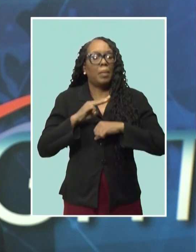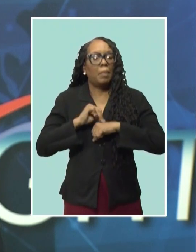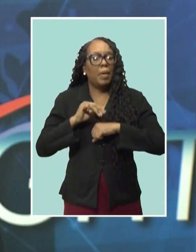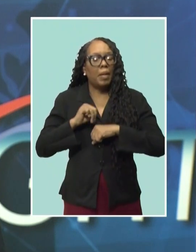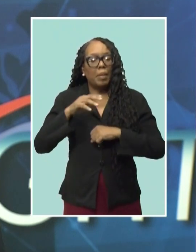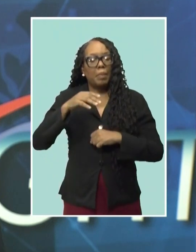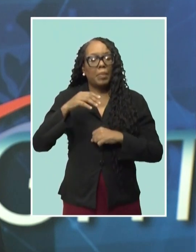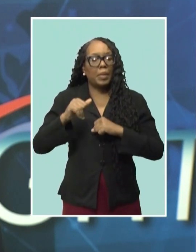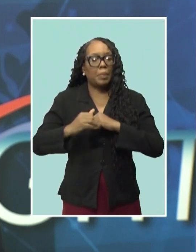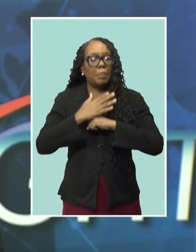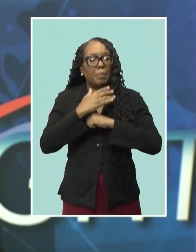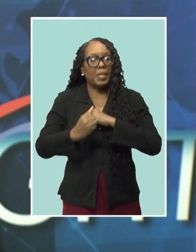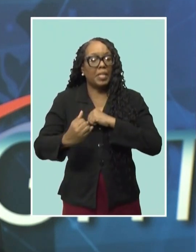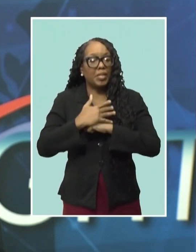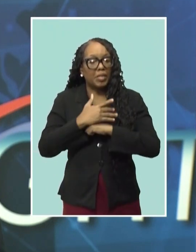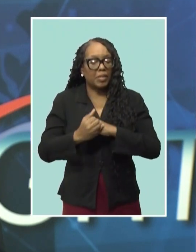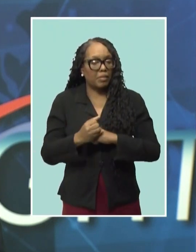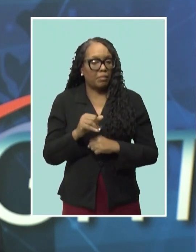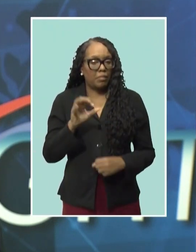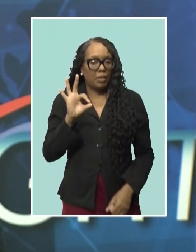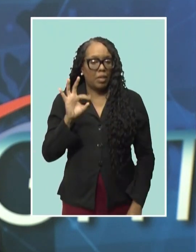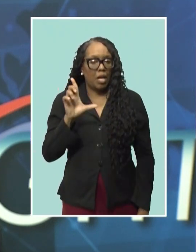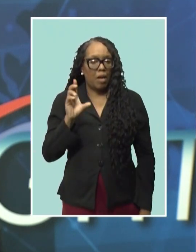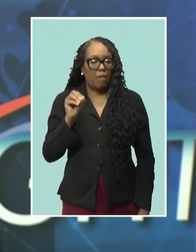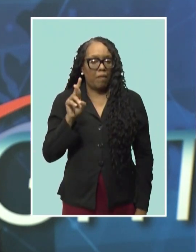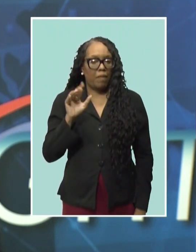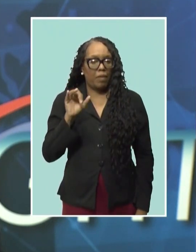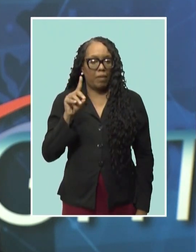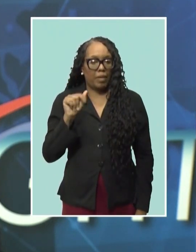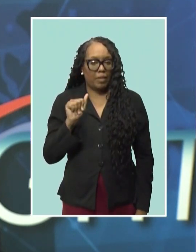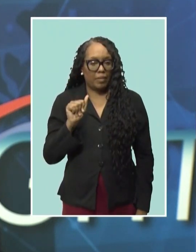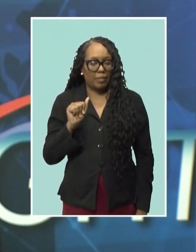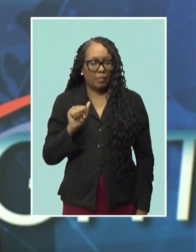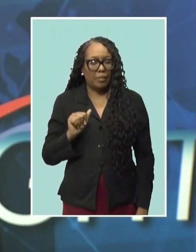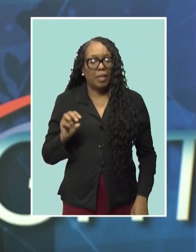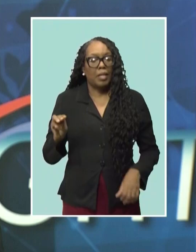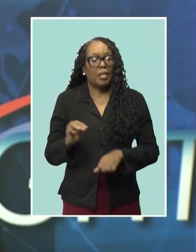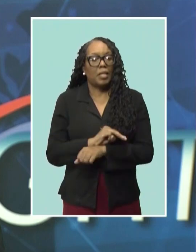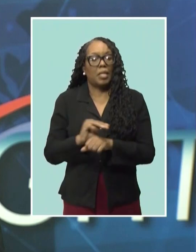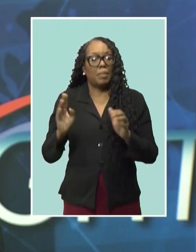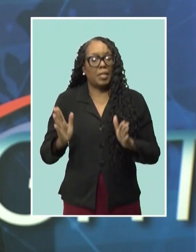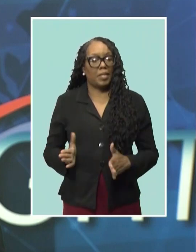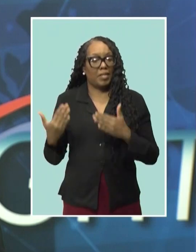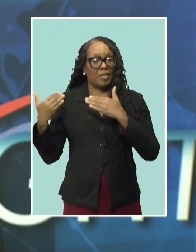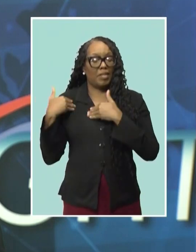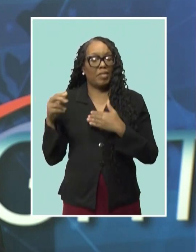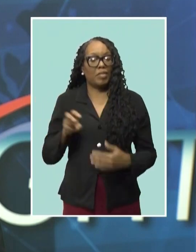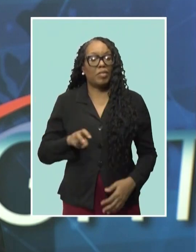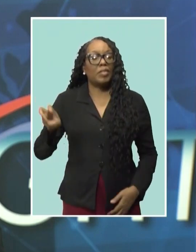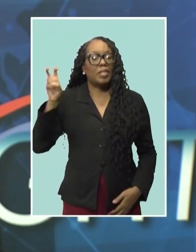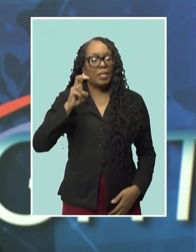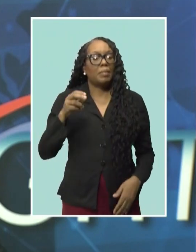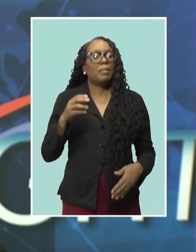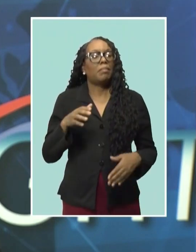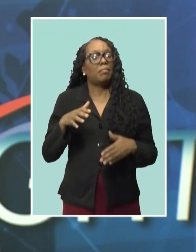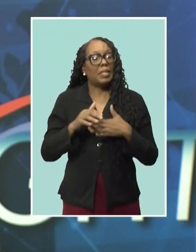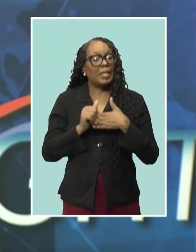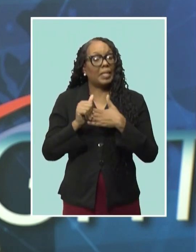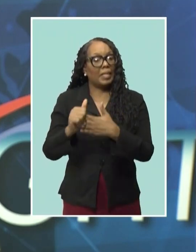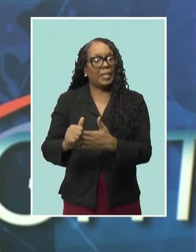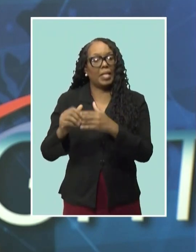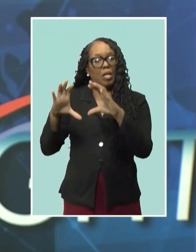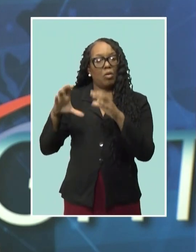Florida. Minister of Tourism and International Transport Ian Gooding-Edghill, leading a Barbadian delegation at the conference, took